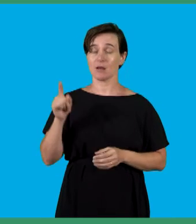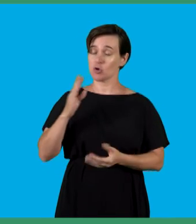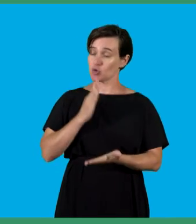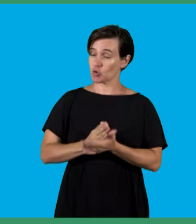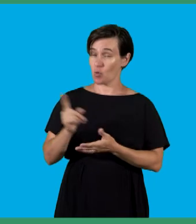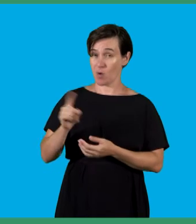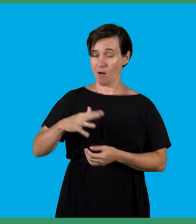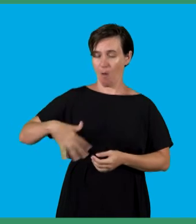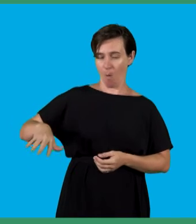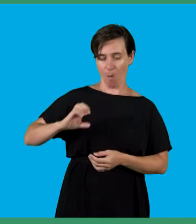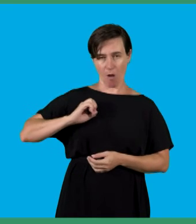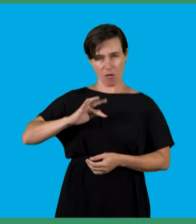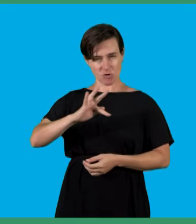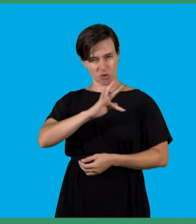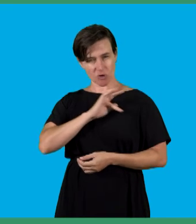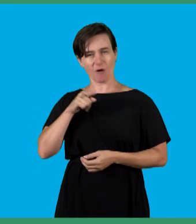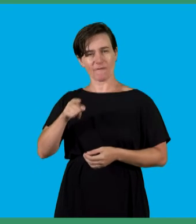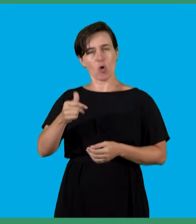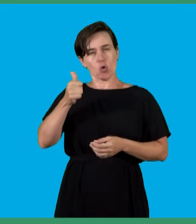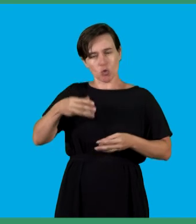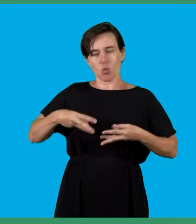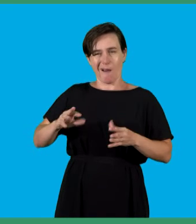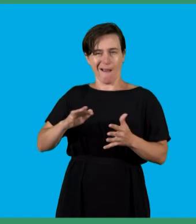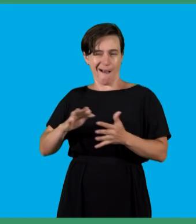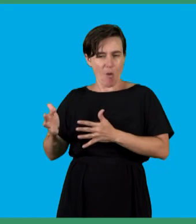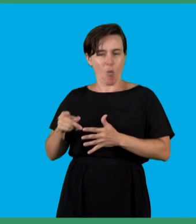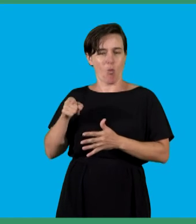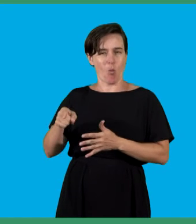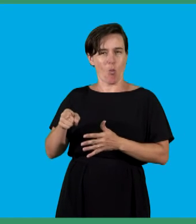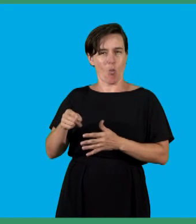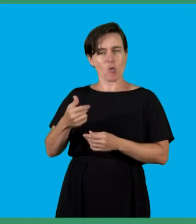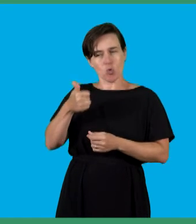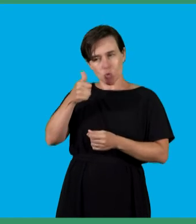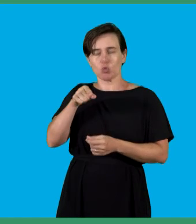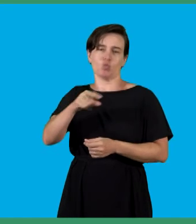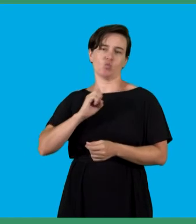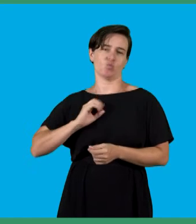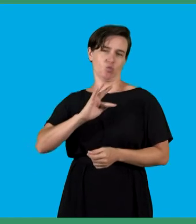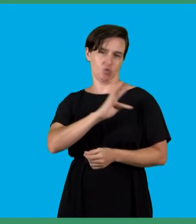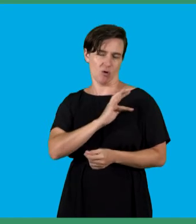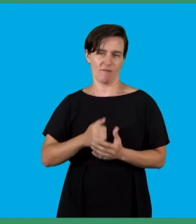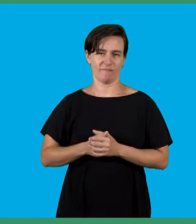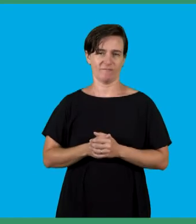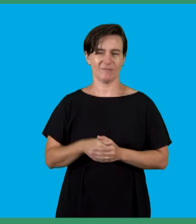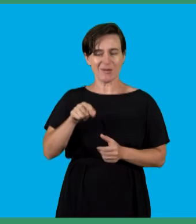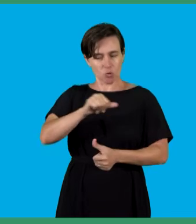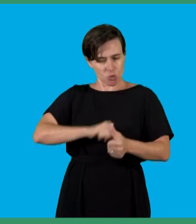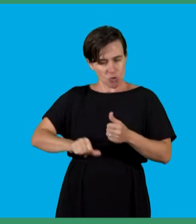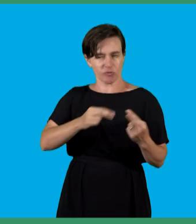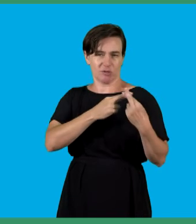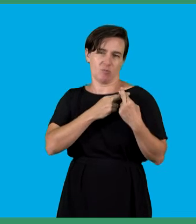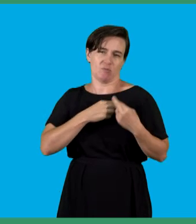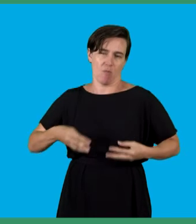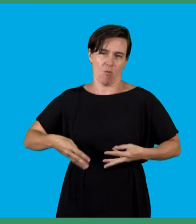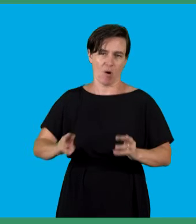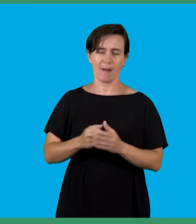Treating employees in a socially responsible way. So obviously, when we treat our employees in a socially